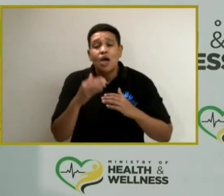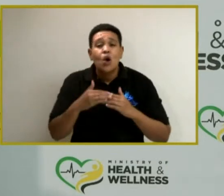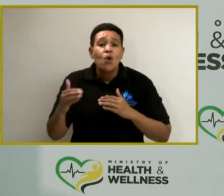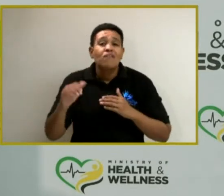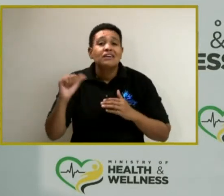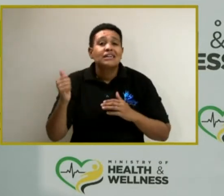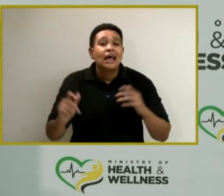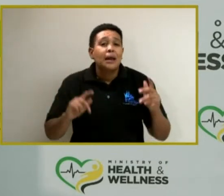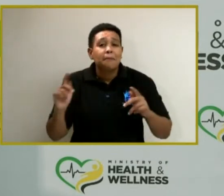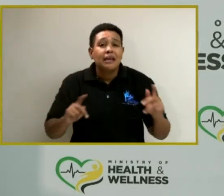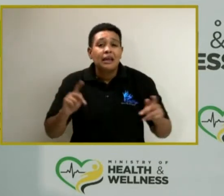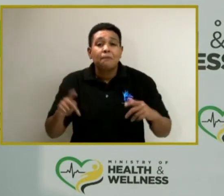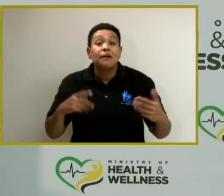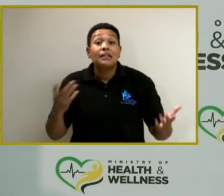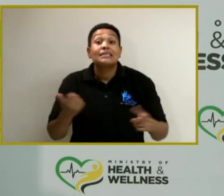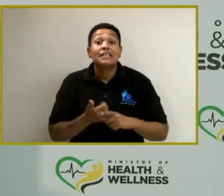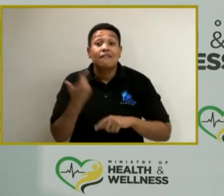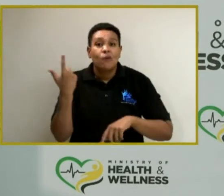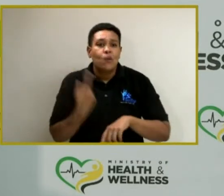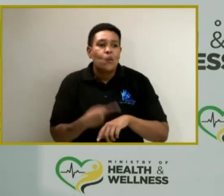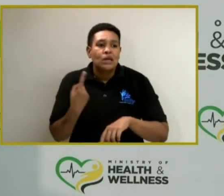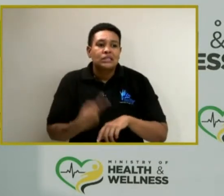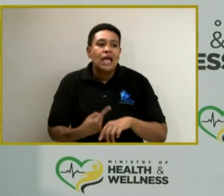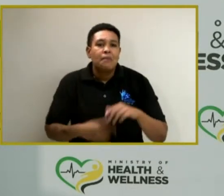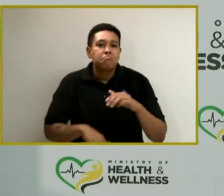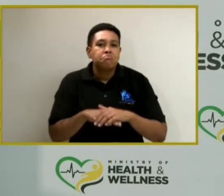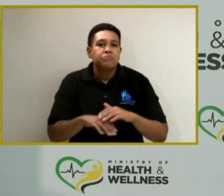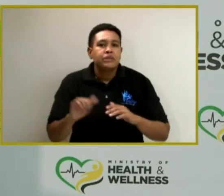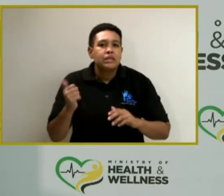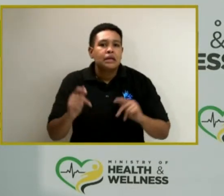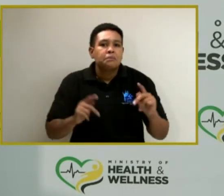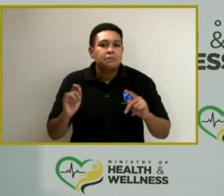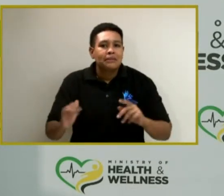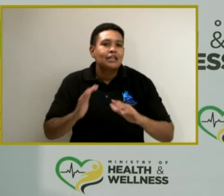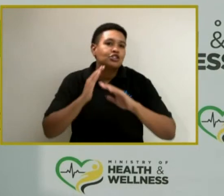10 persons at a time. That's a